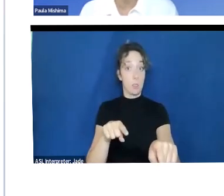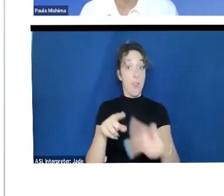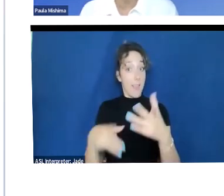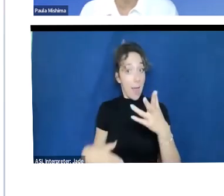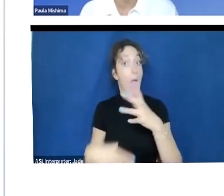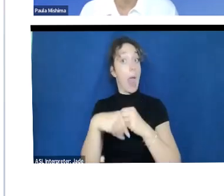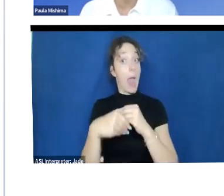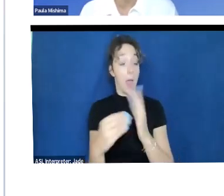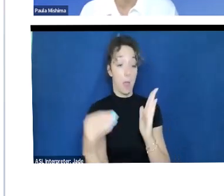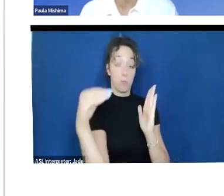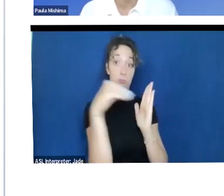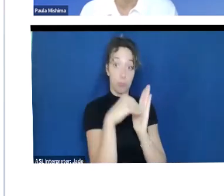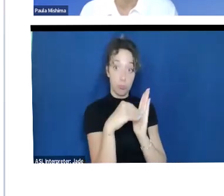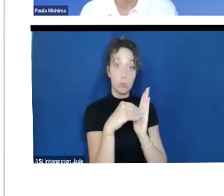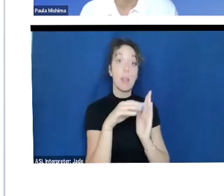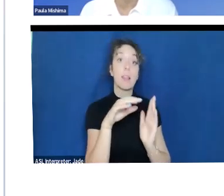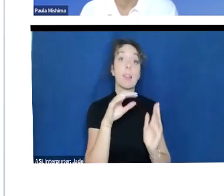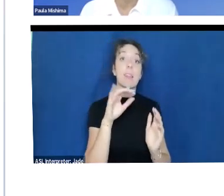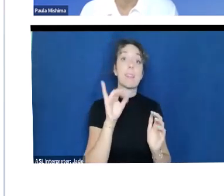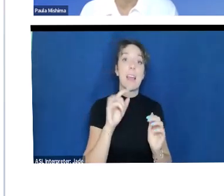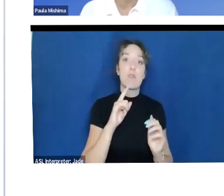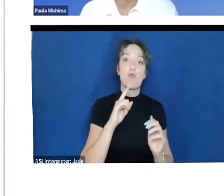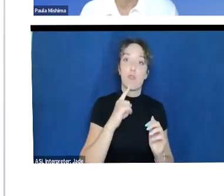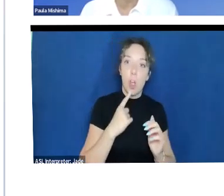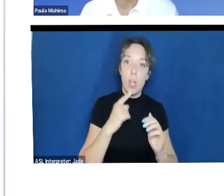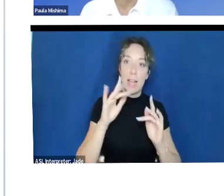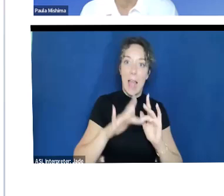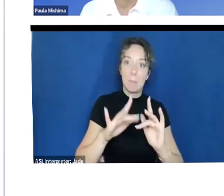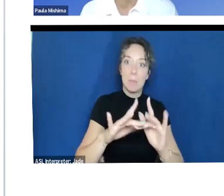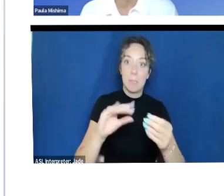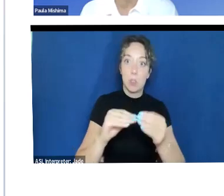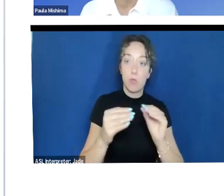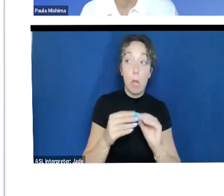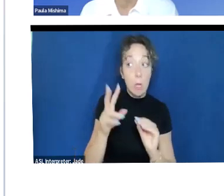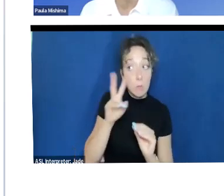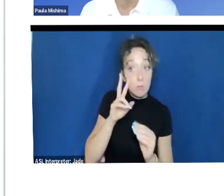added to the chronic absenteeism rate, whether or not that would,